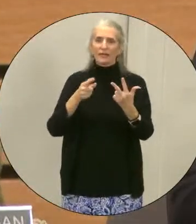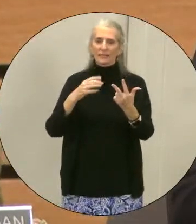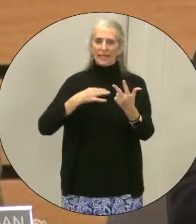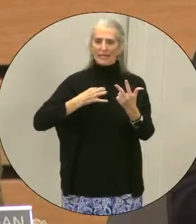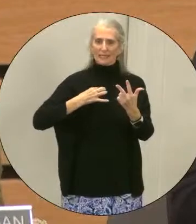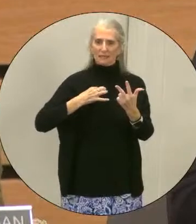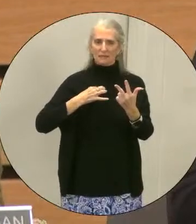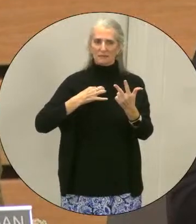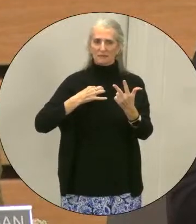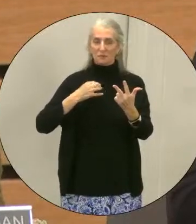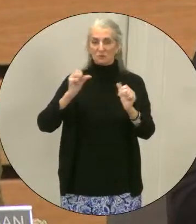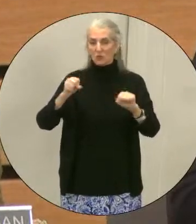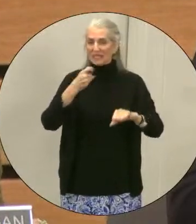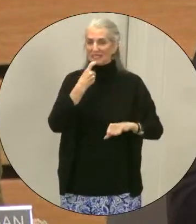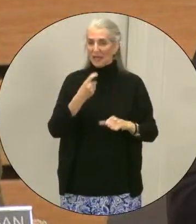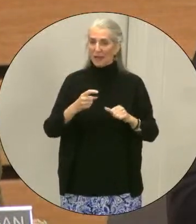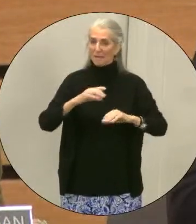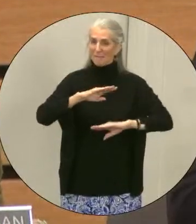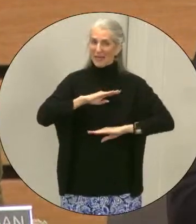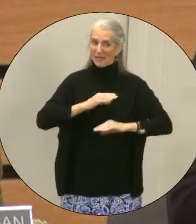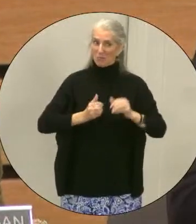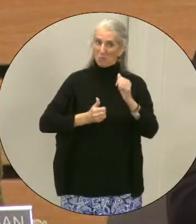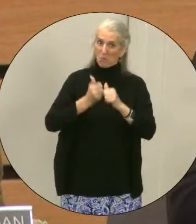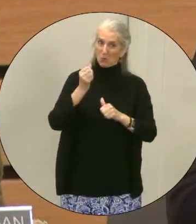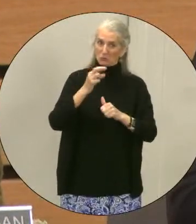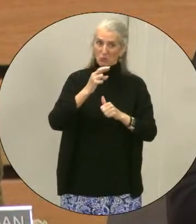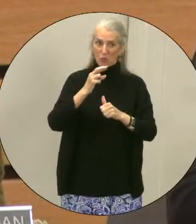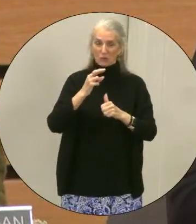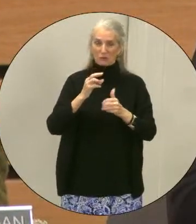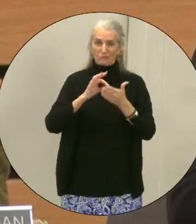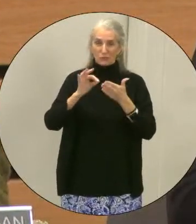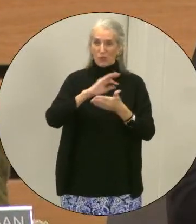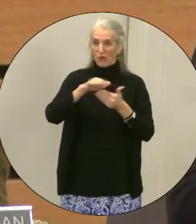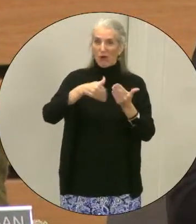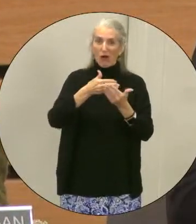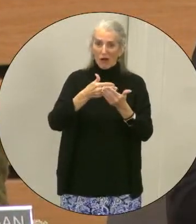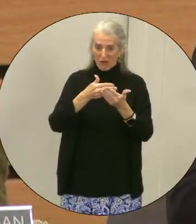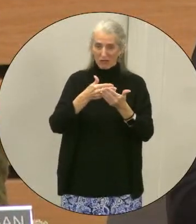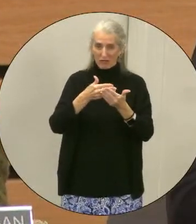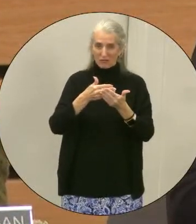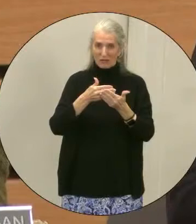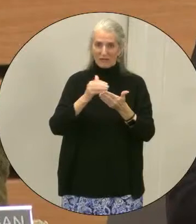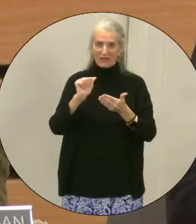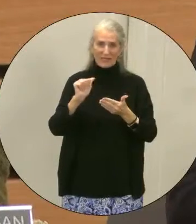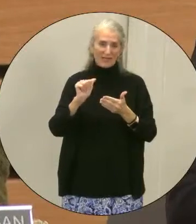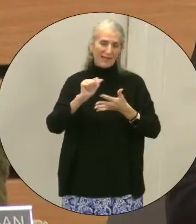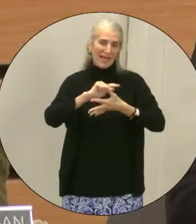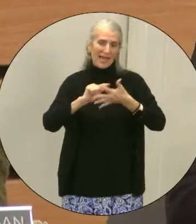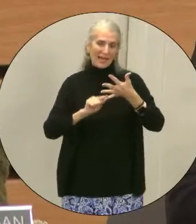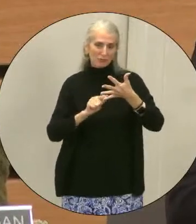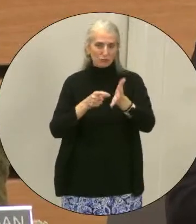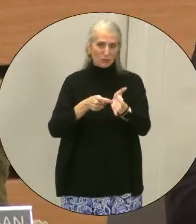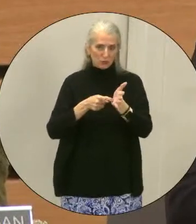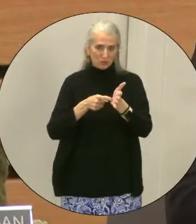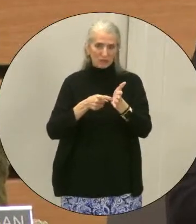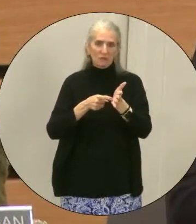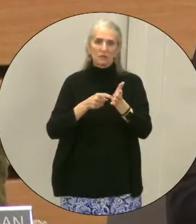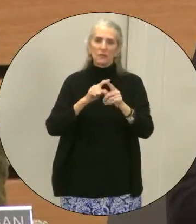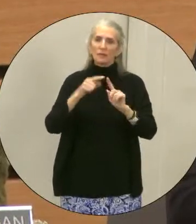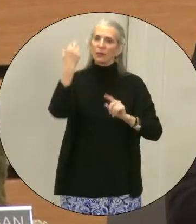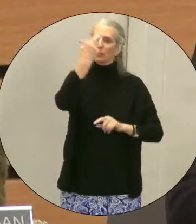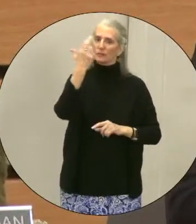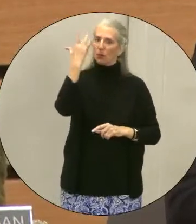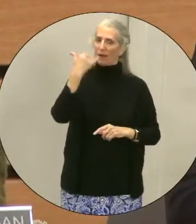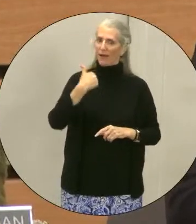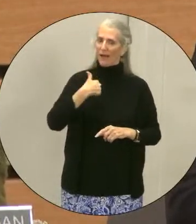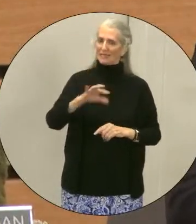met most or all of the attributes. But the reason that I selected the